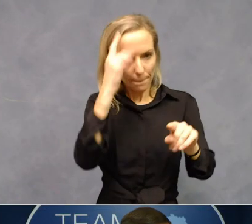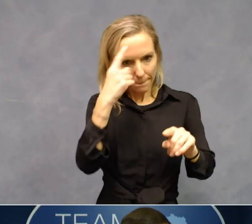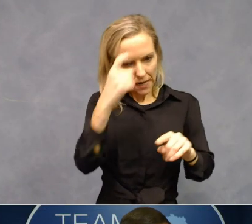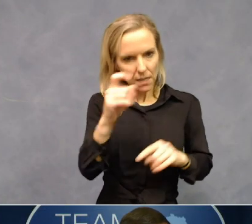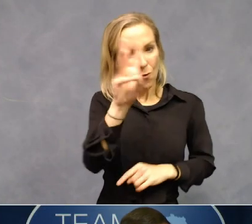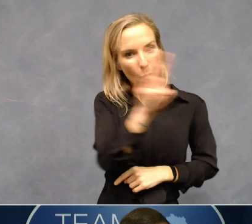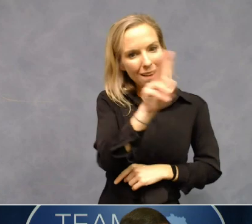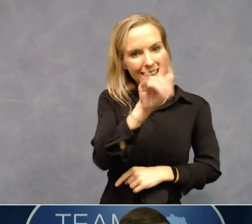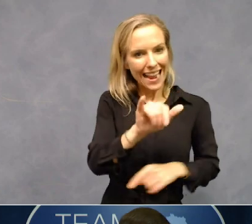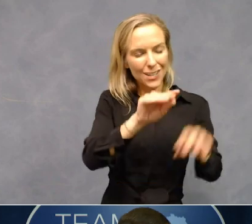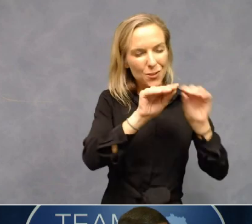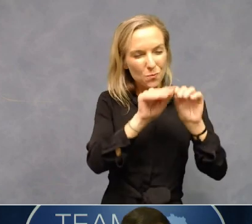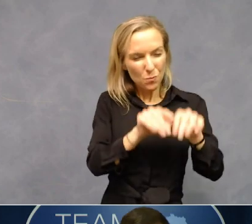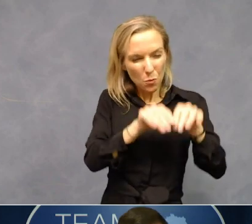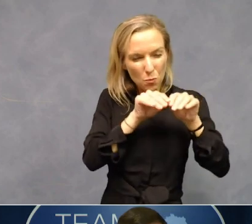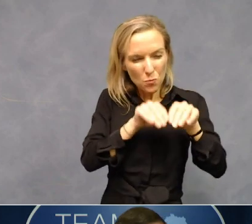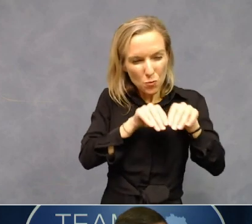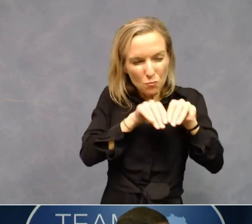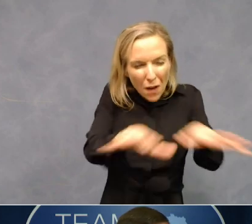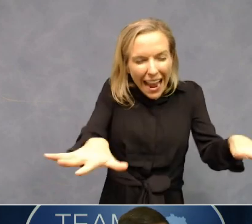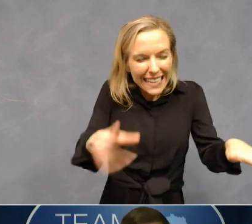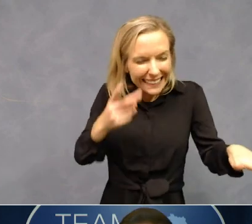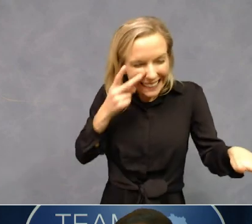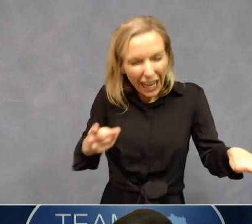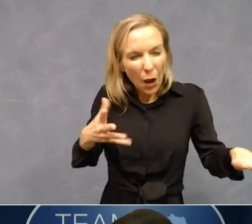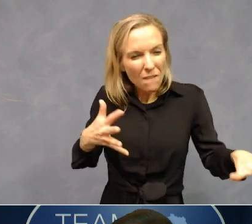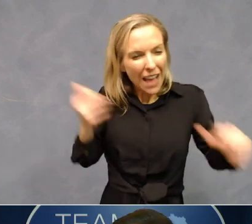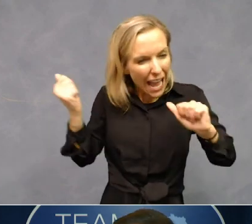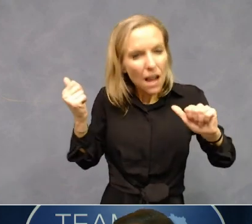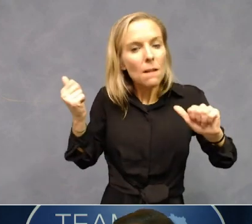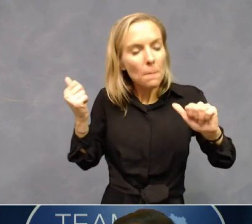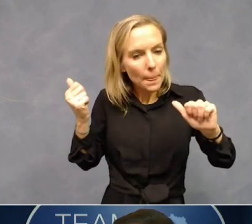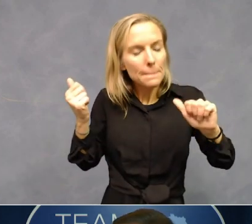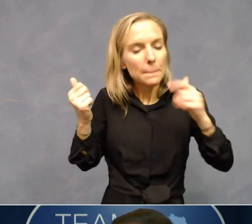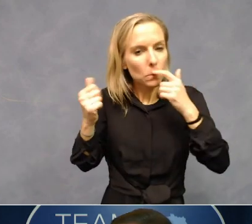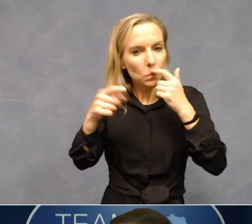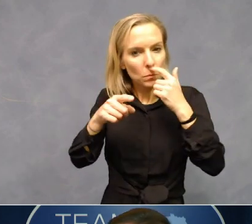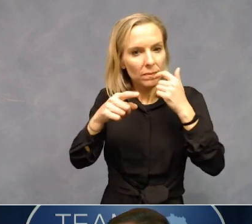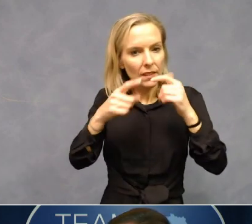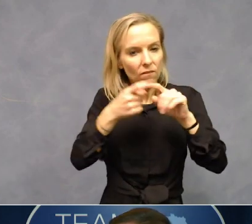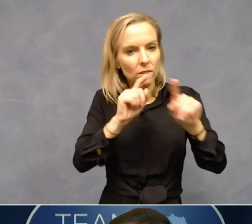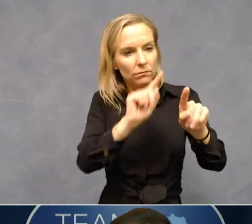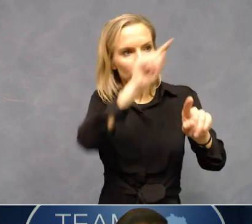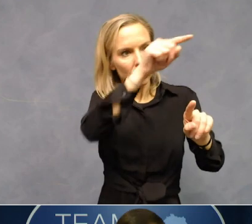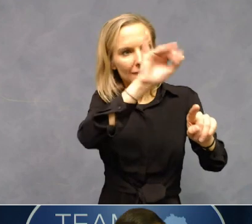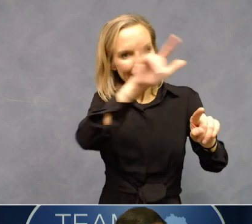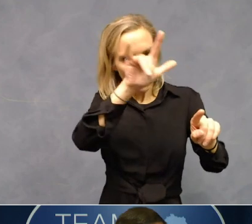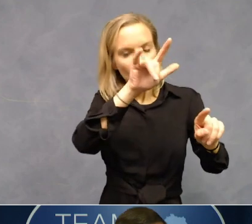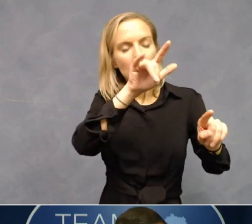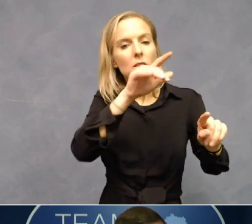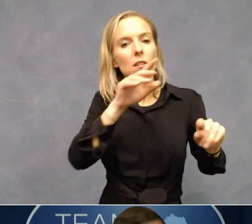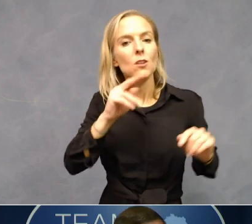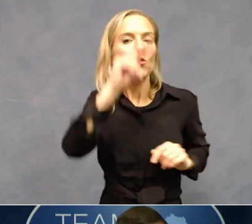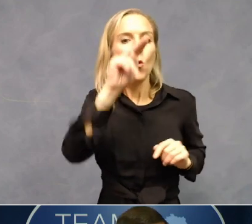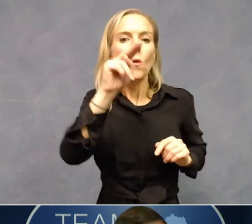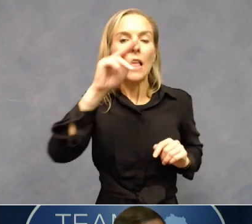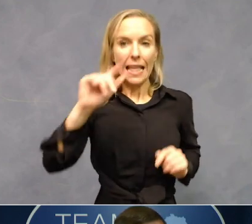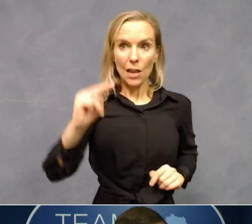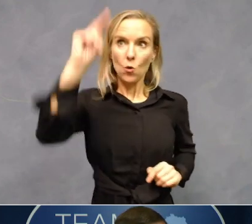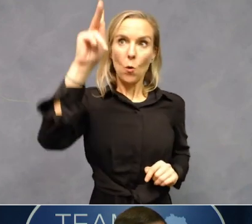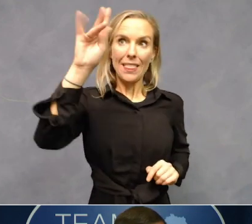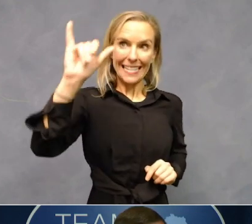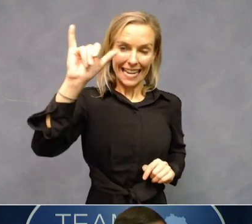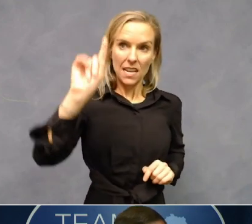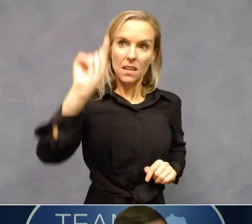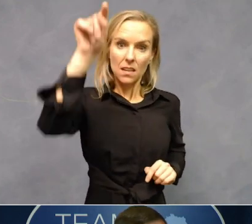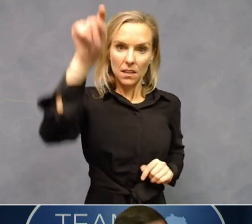spread on our side too, and we probably see some spread from us to them. Northern Kentucky is actually doing really well if you